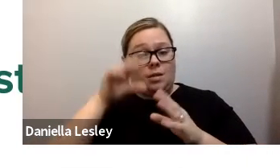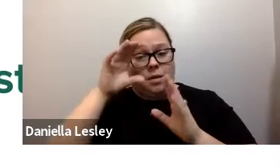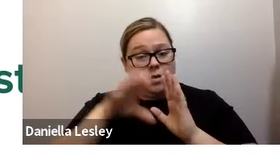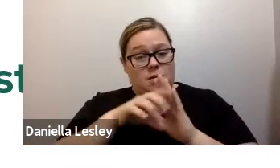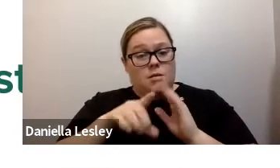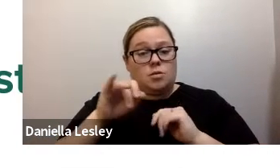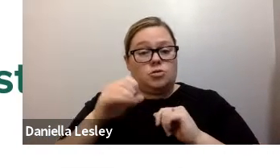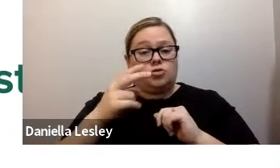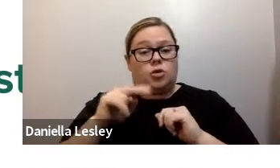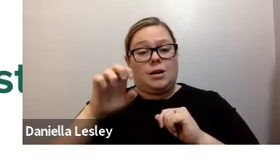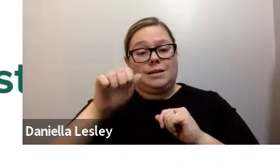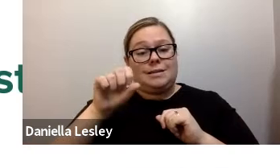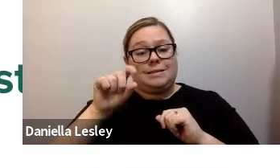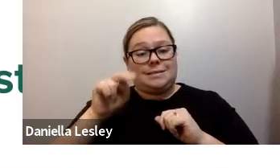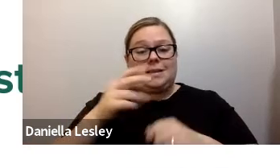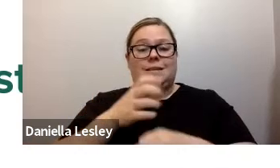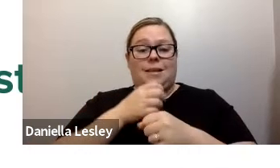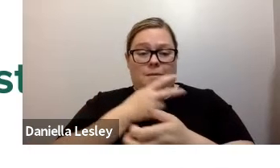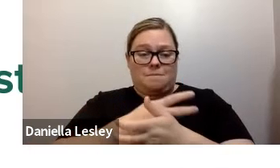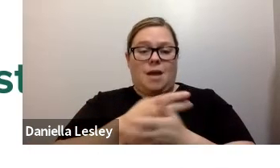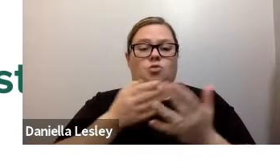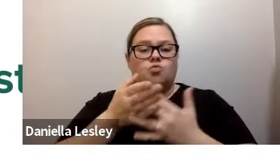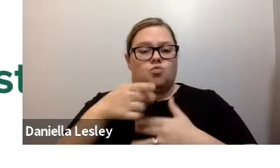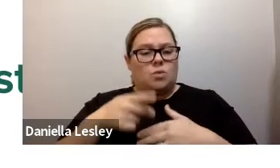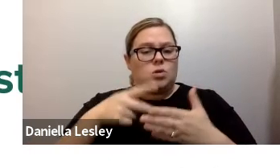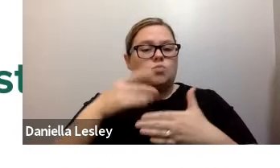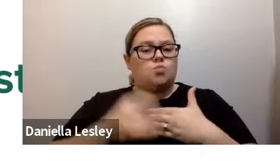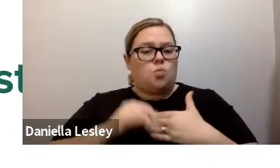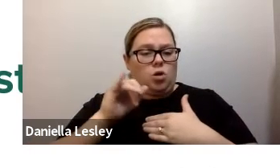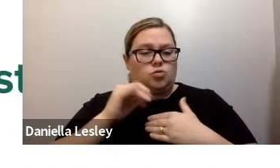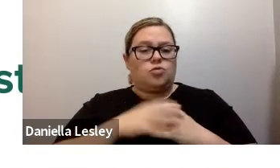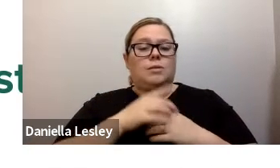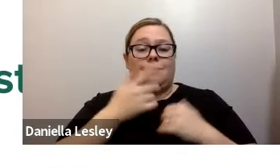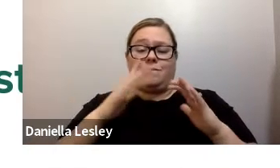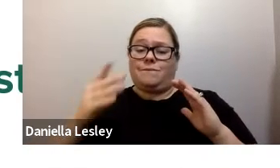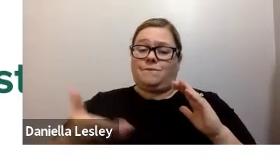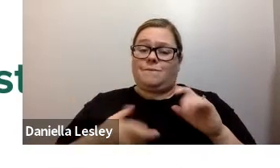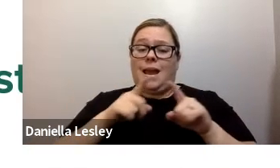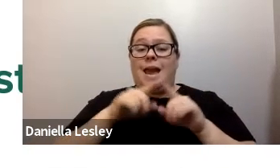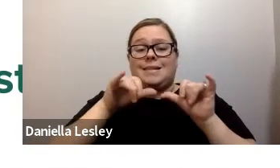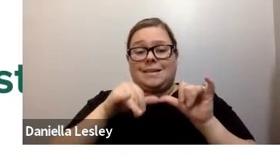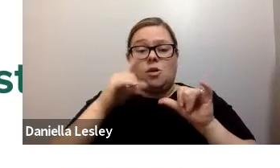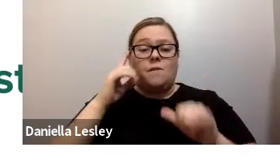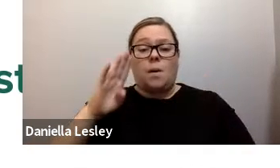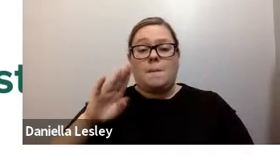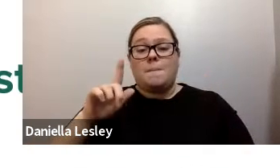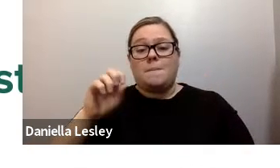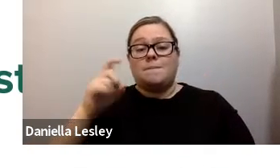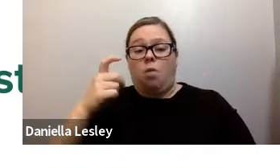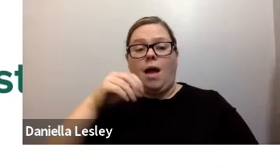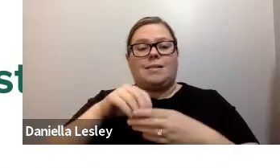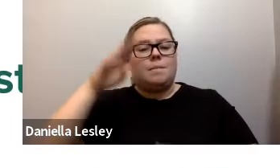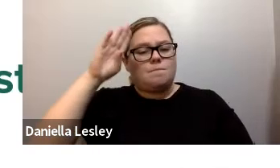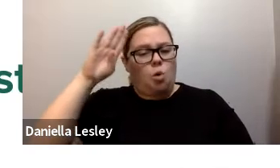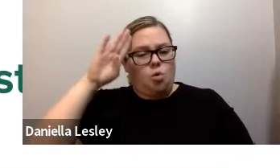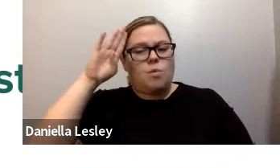John Easton. He got his master's through this project as well. And he has been hired on as an engineer for Blocks in Birmingham,